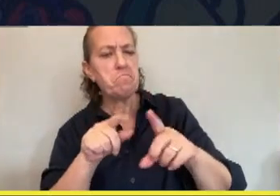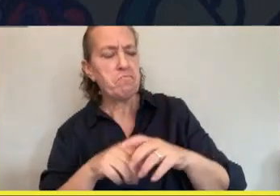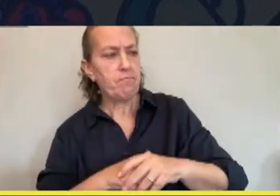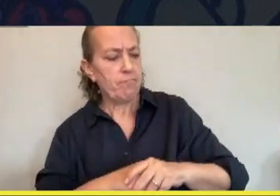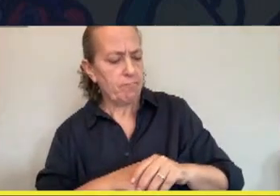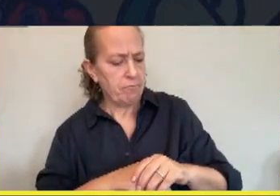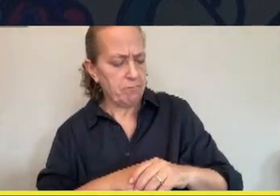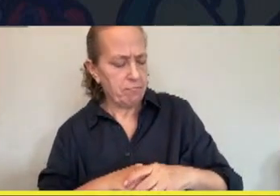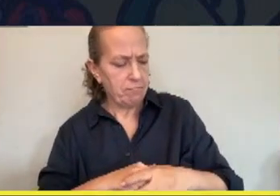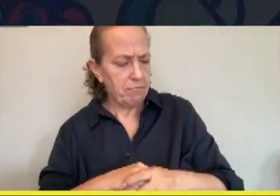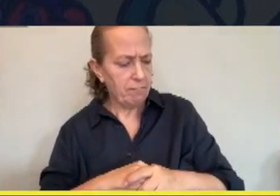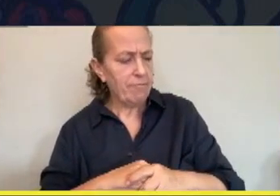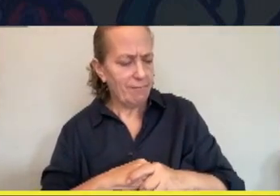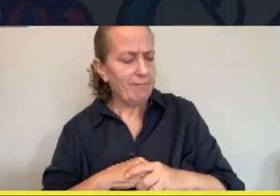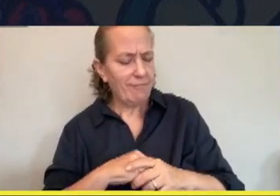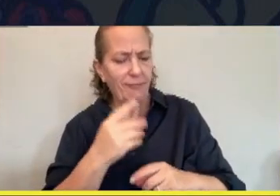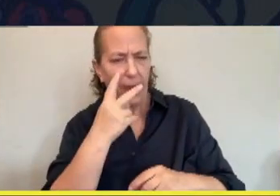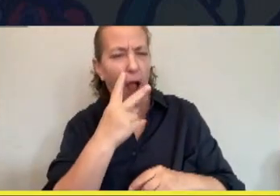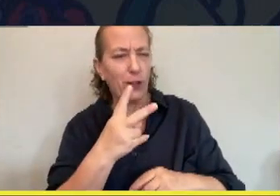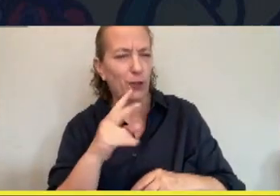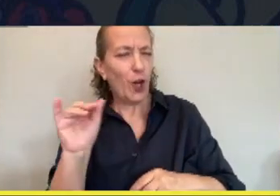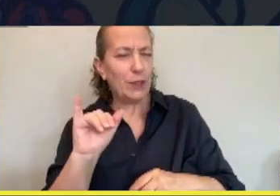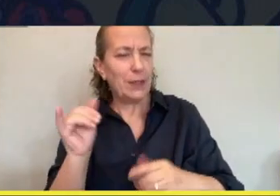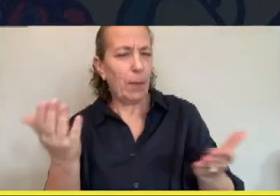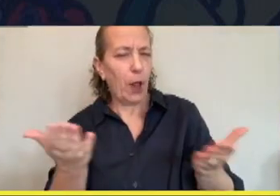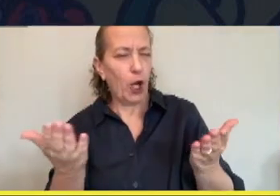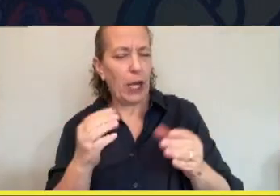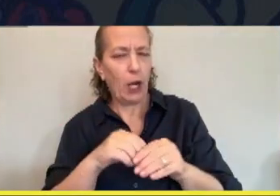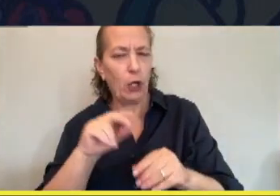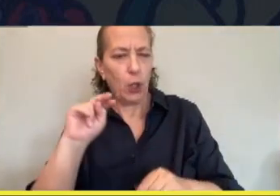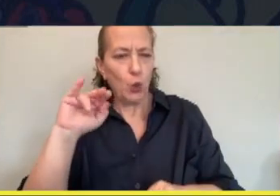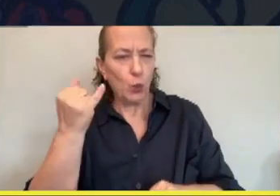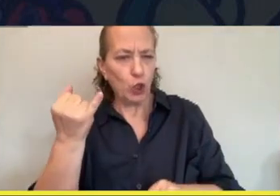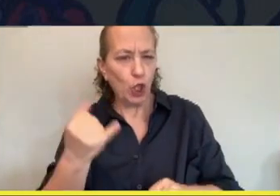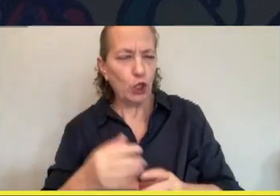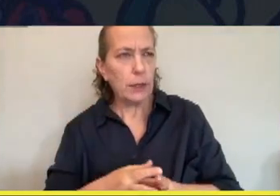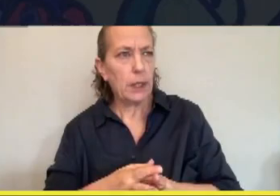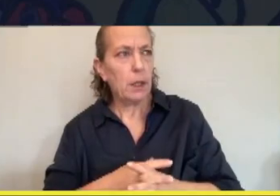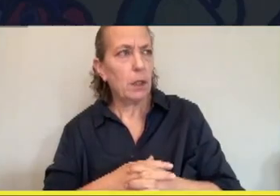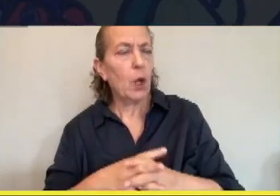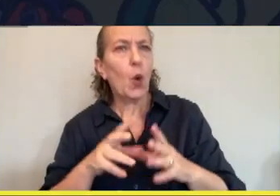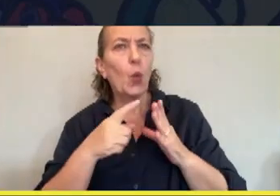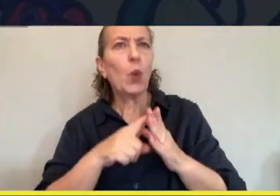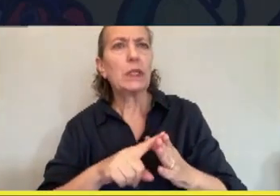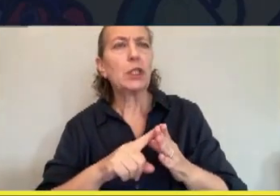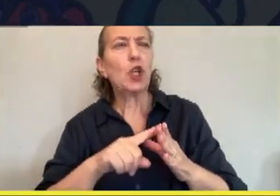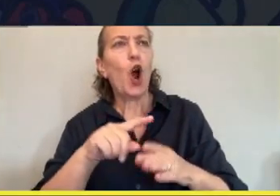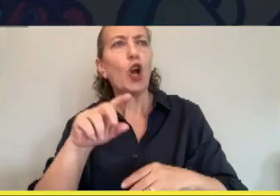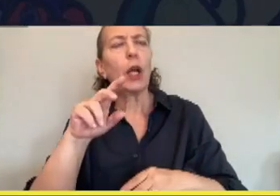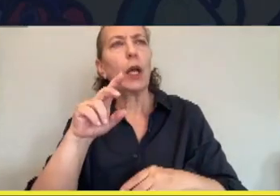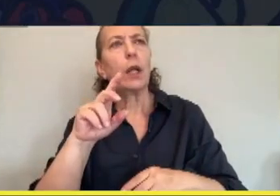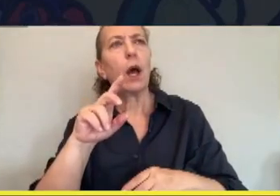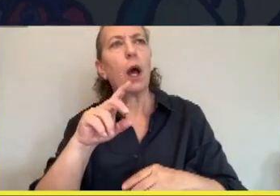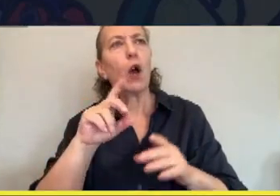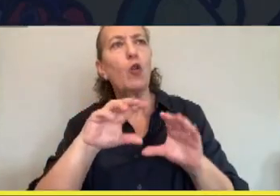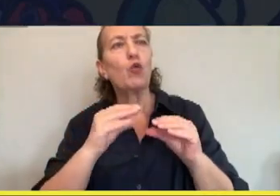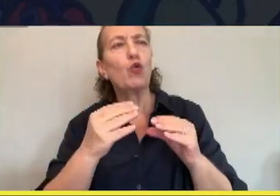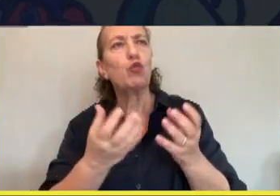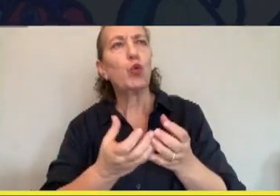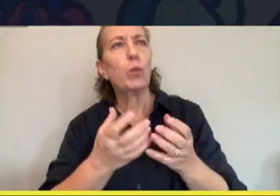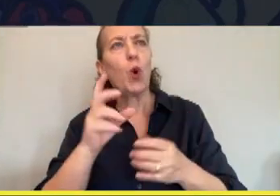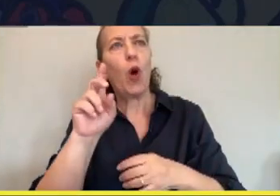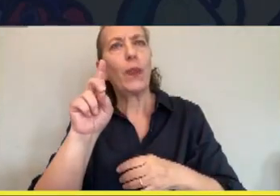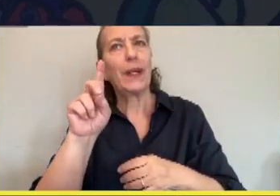the pandemic here in New Jersey when we started a group called the New Jersey Disability Action Committee,